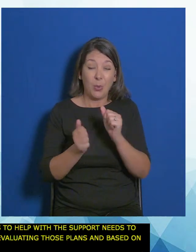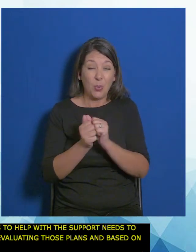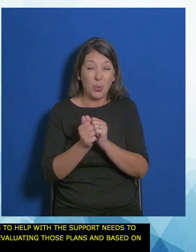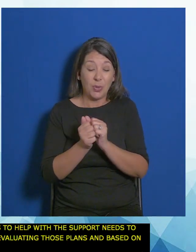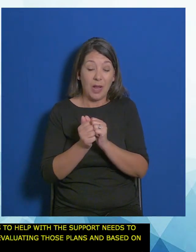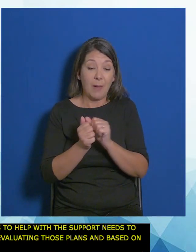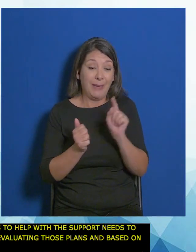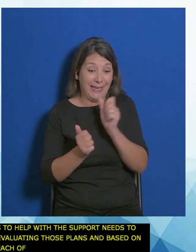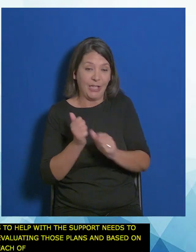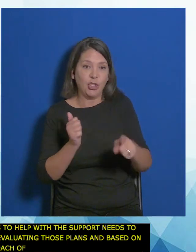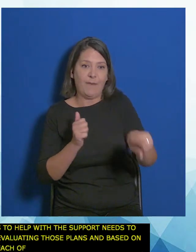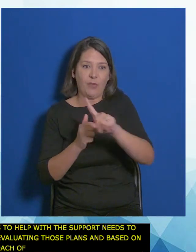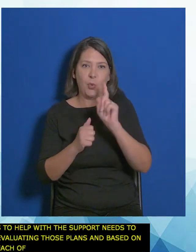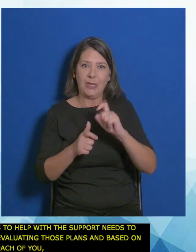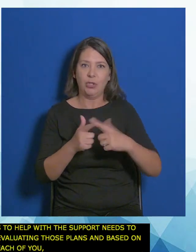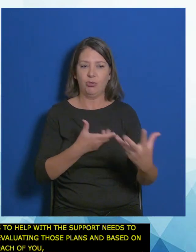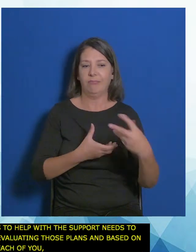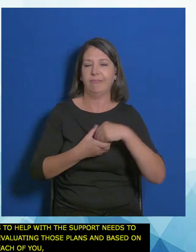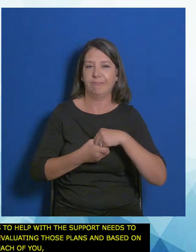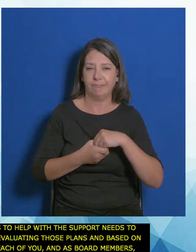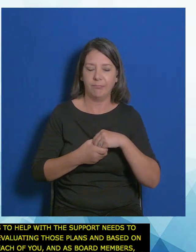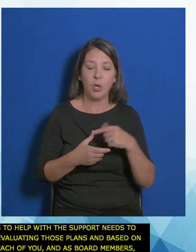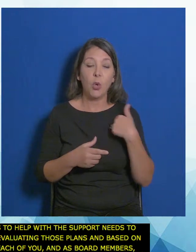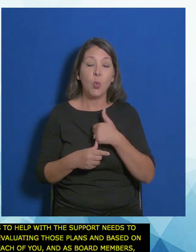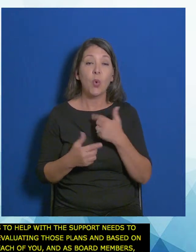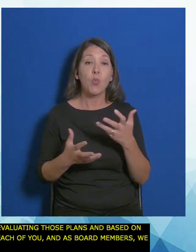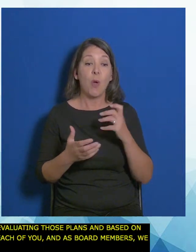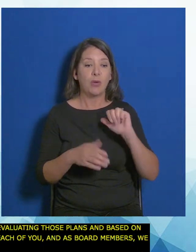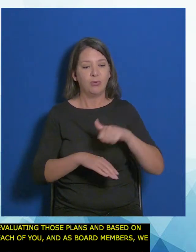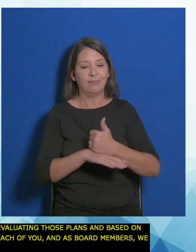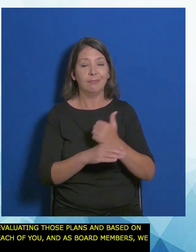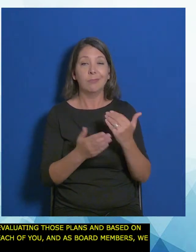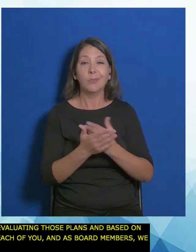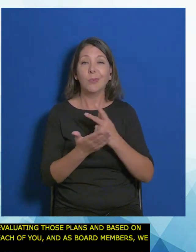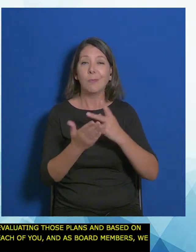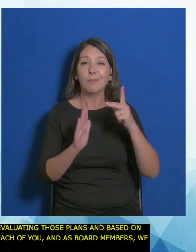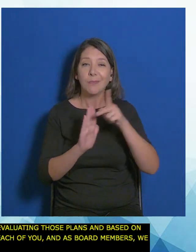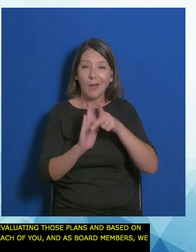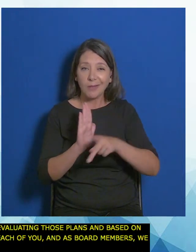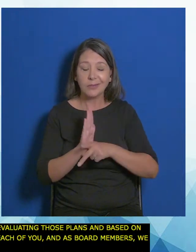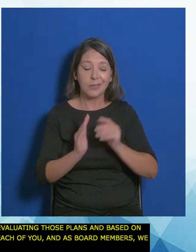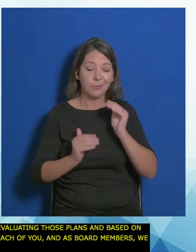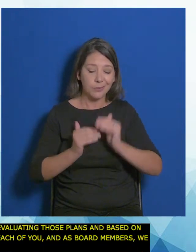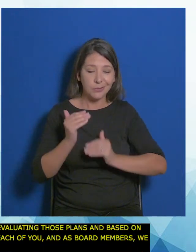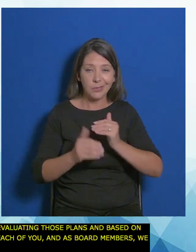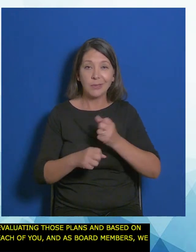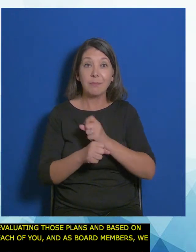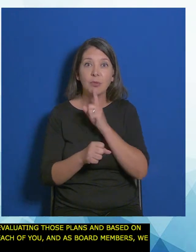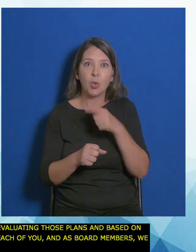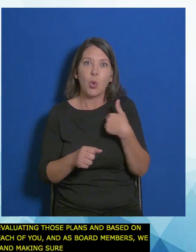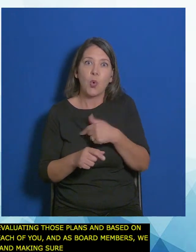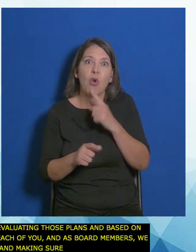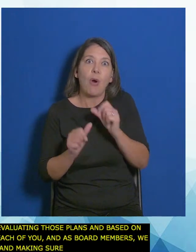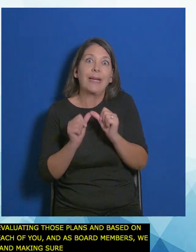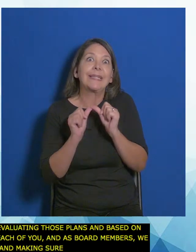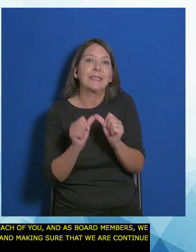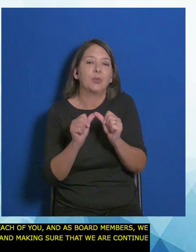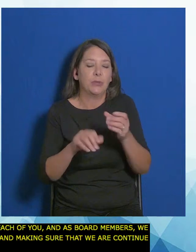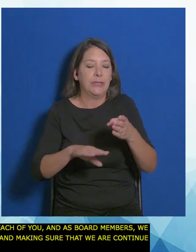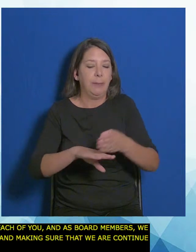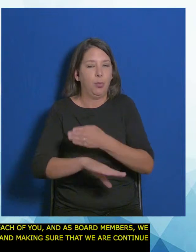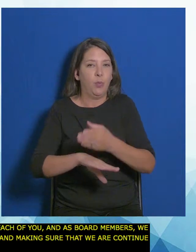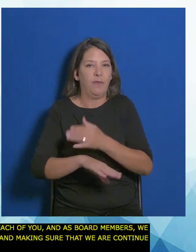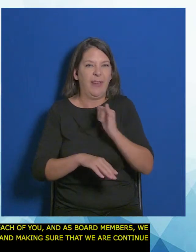you. As board members, we'll be looking at establishing new policies and procedures and making sure that we're continuously improving that